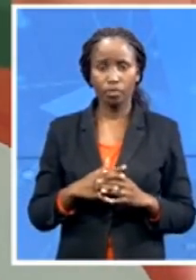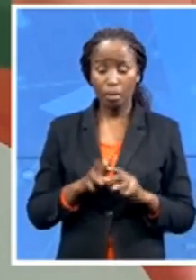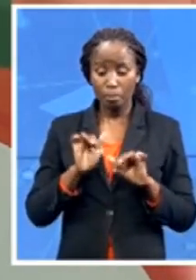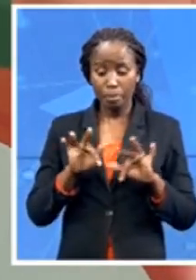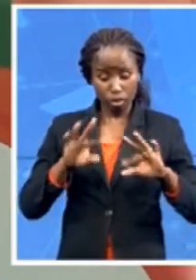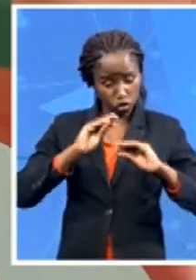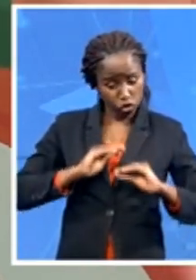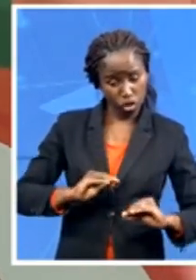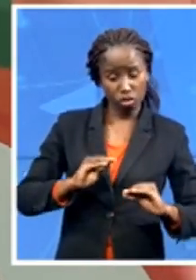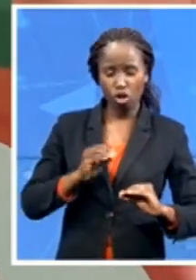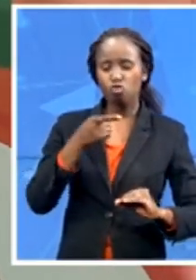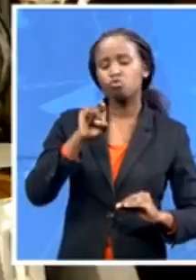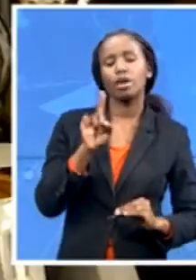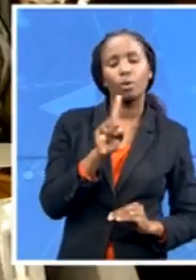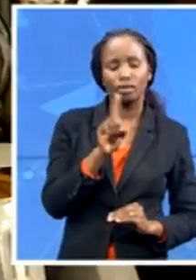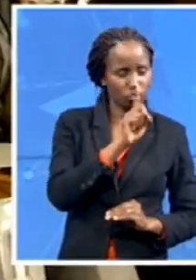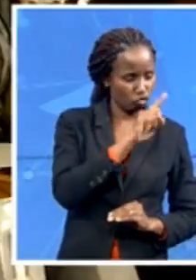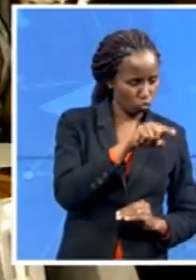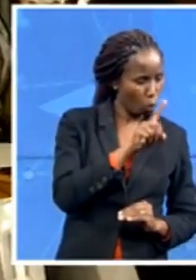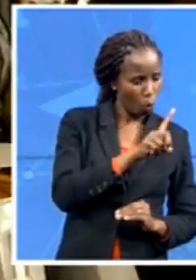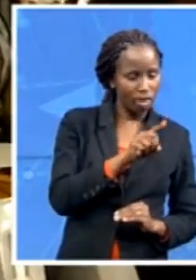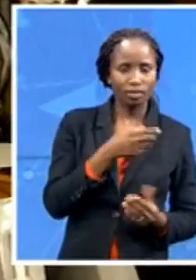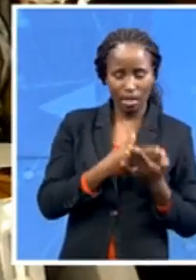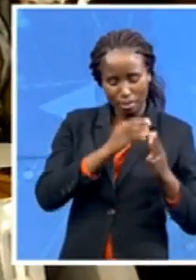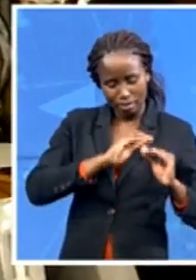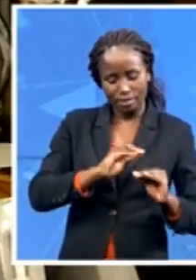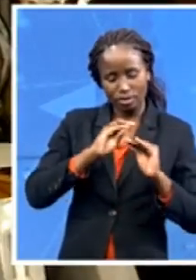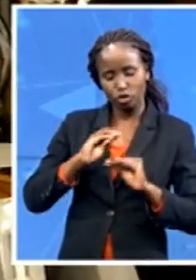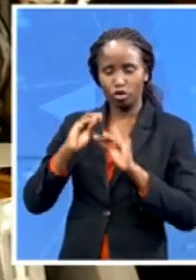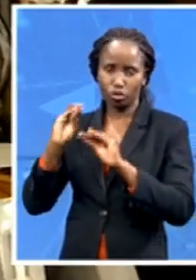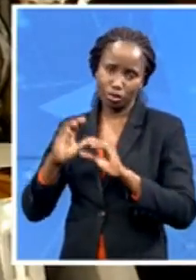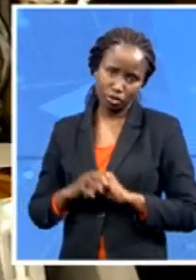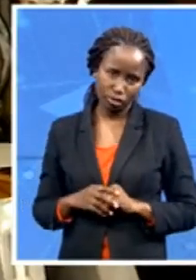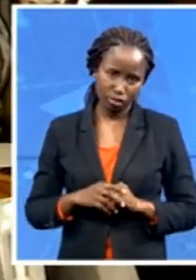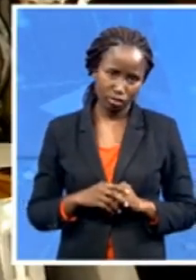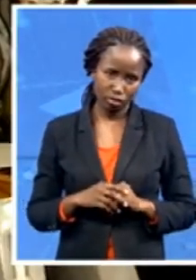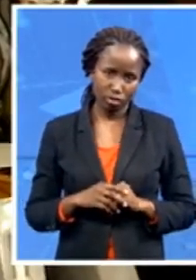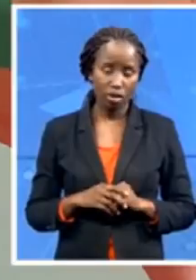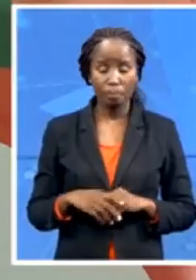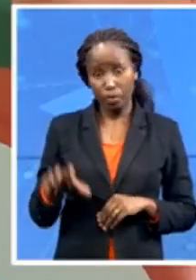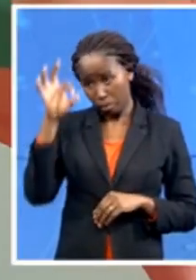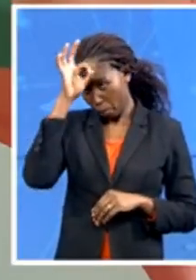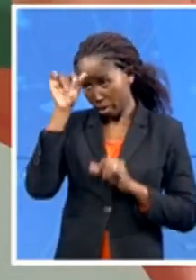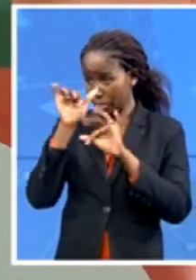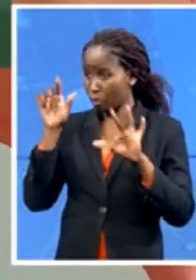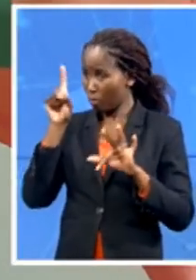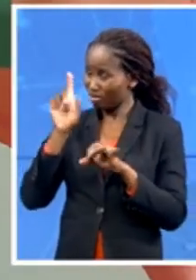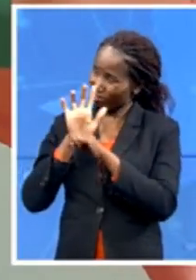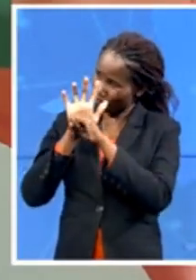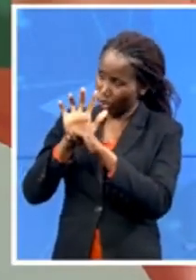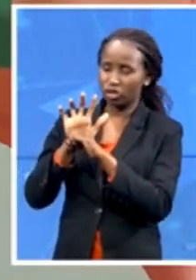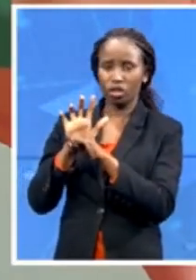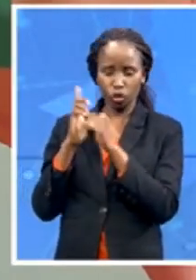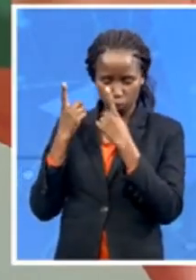shall also pressurize the police to place greater emphasis on combating